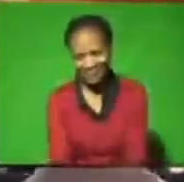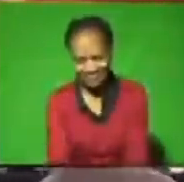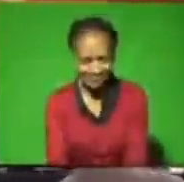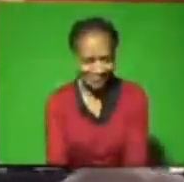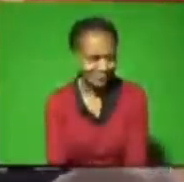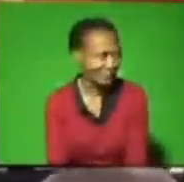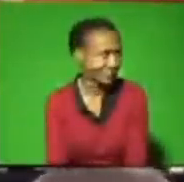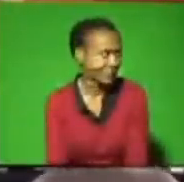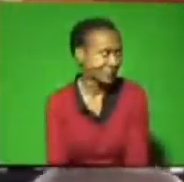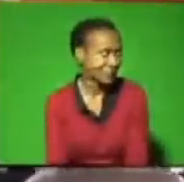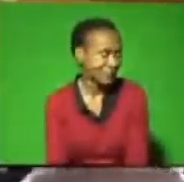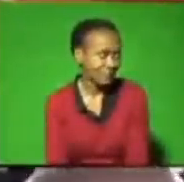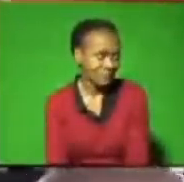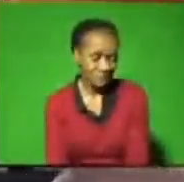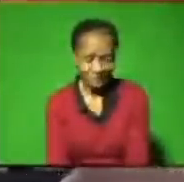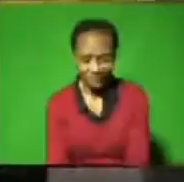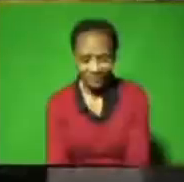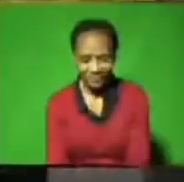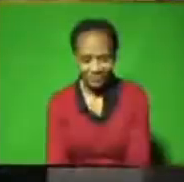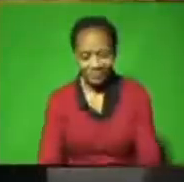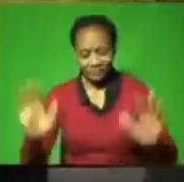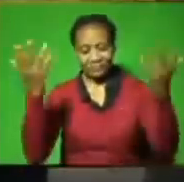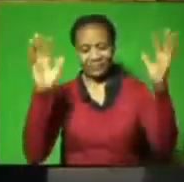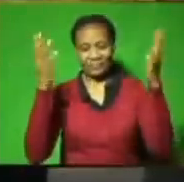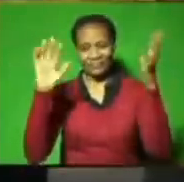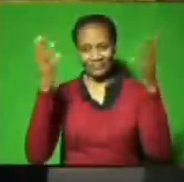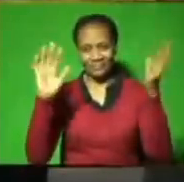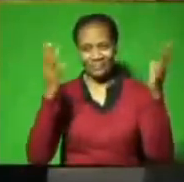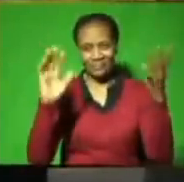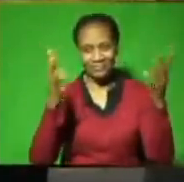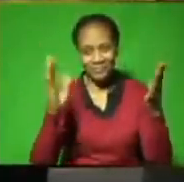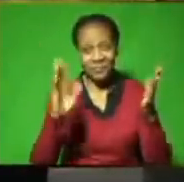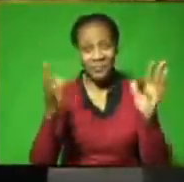Honourable members, order.